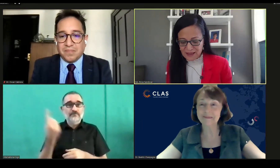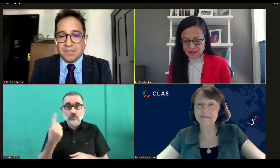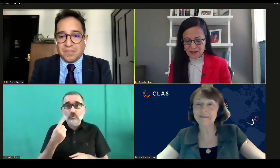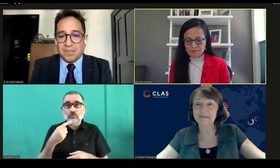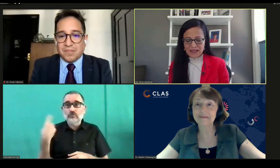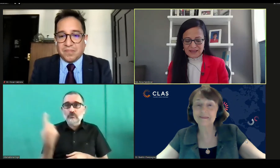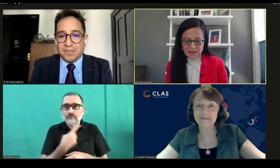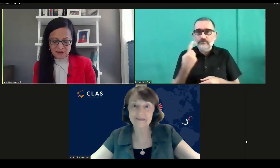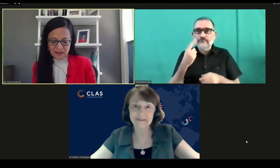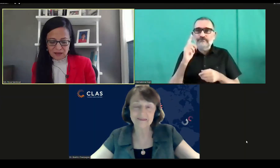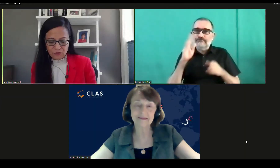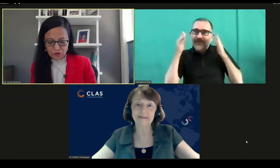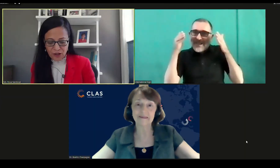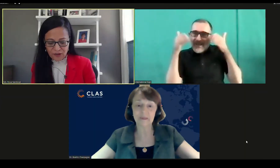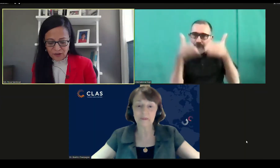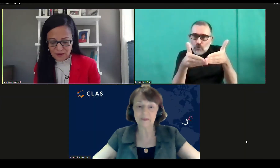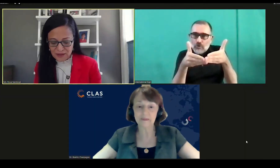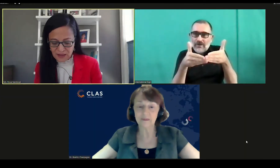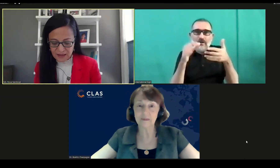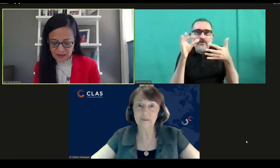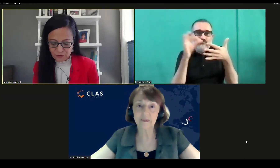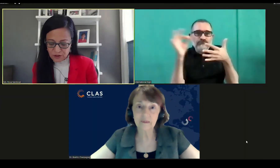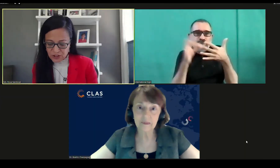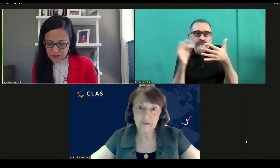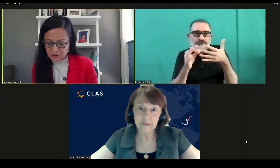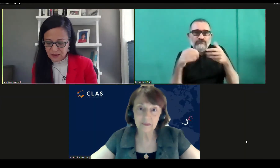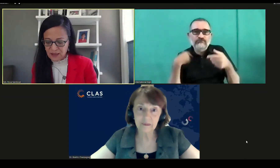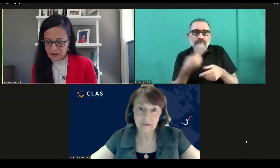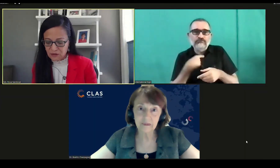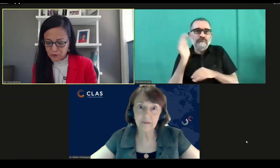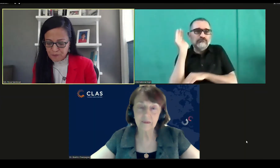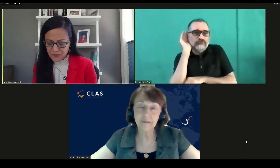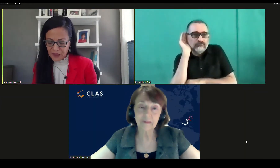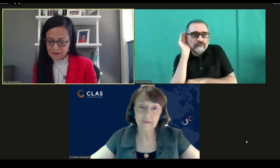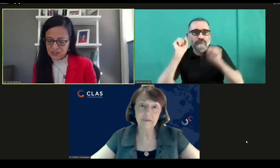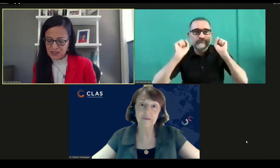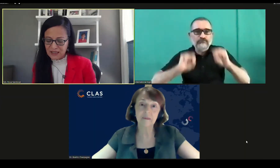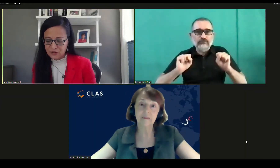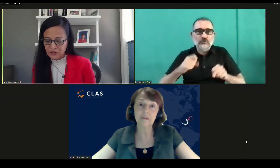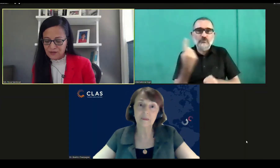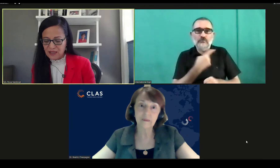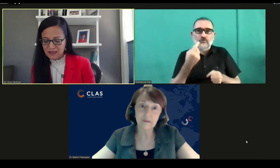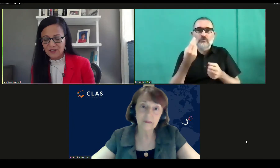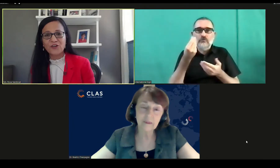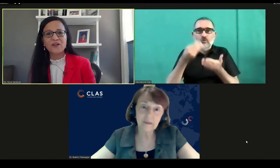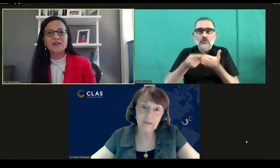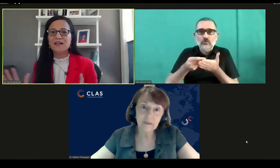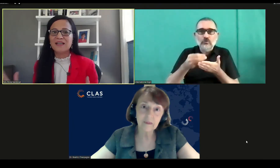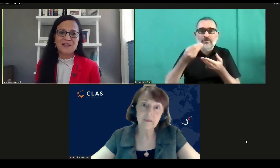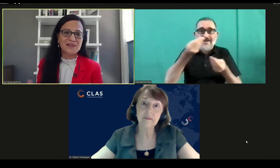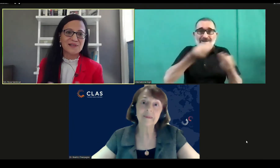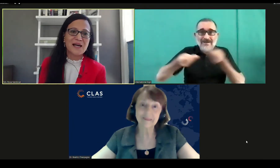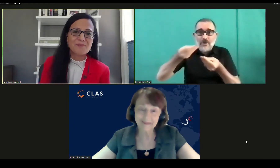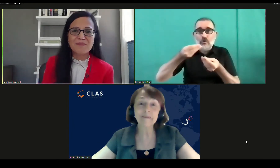as well. So now I would invite Beatriz. Beatriz has a doctor's degree from University of